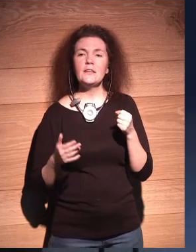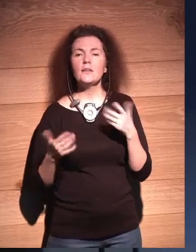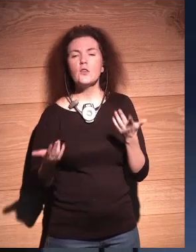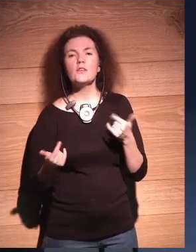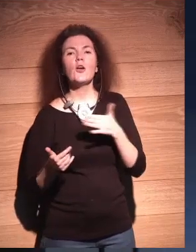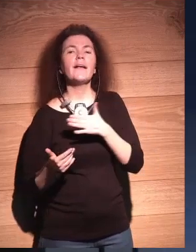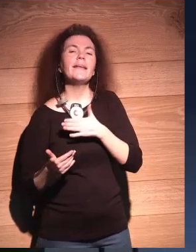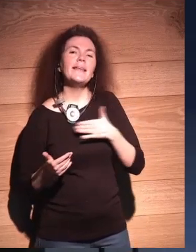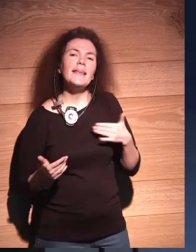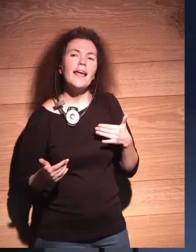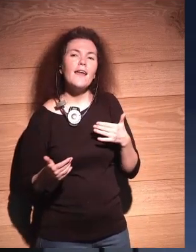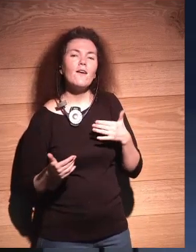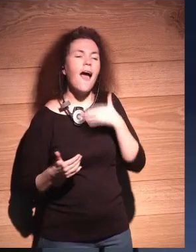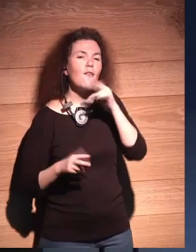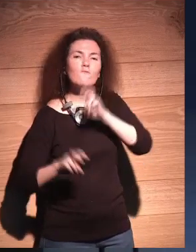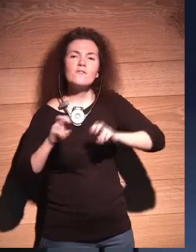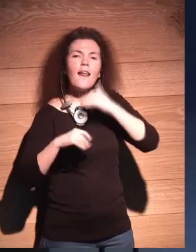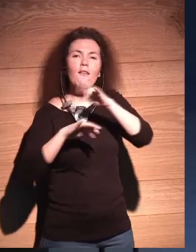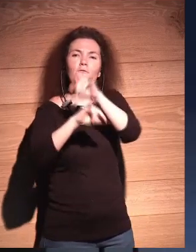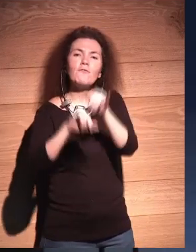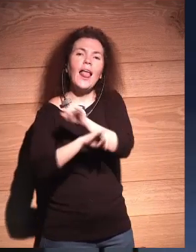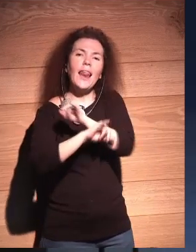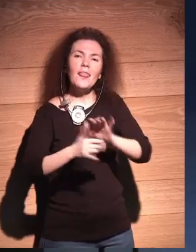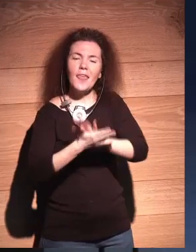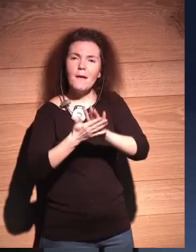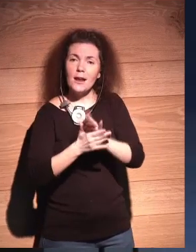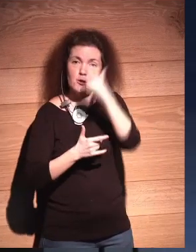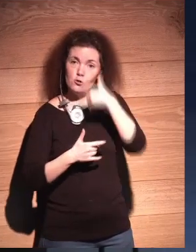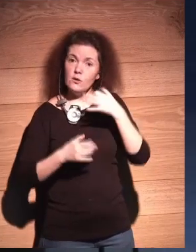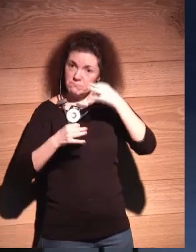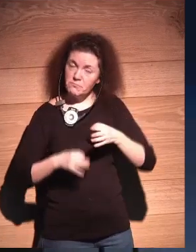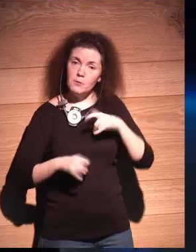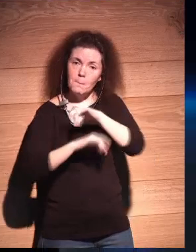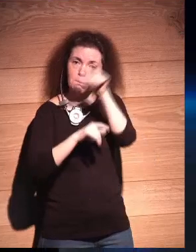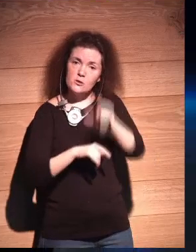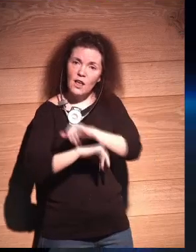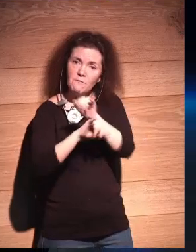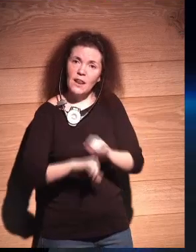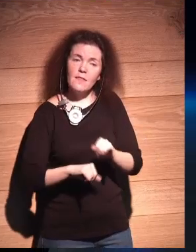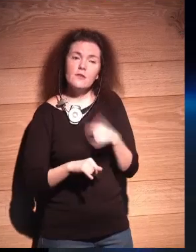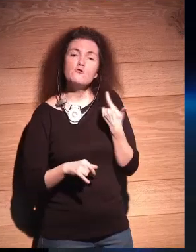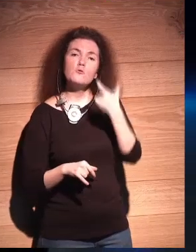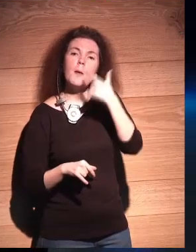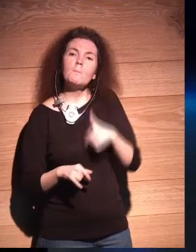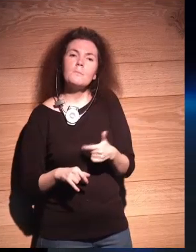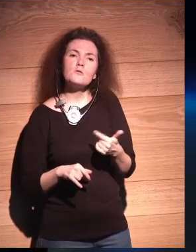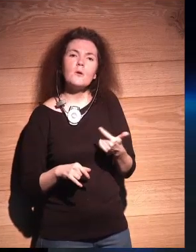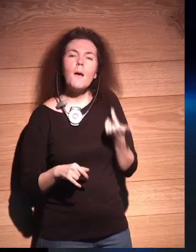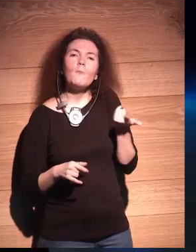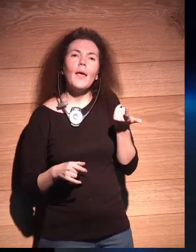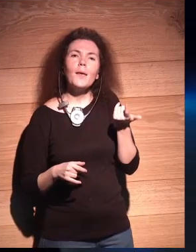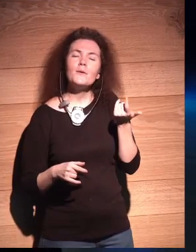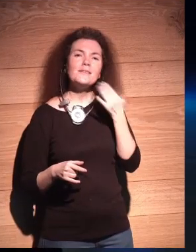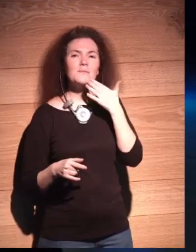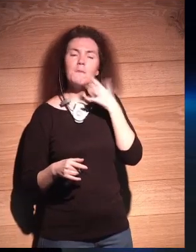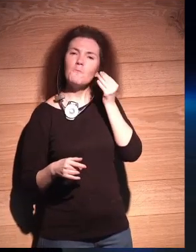person because I'm just an idiot, you know, and I think, and I want to thank all of you for being here, because I